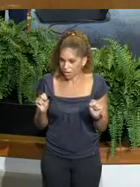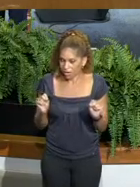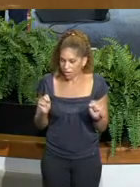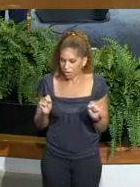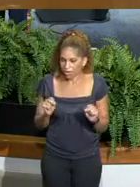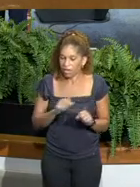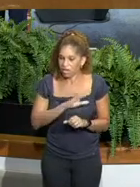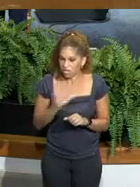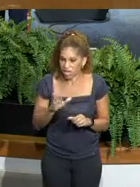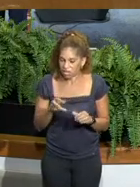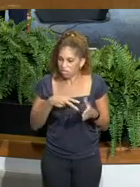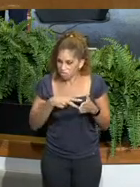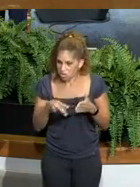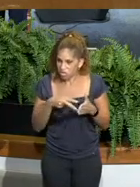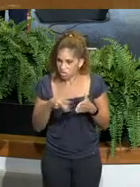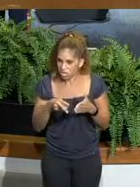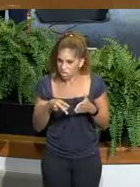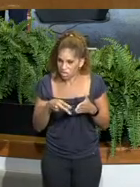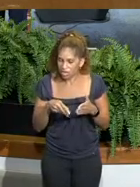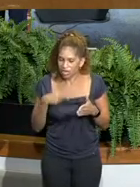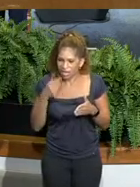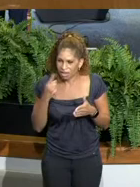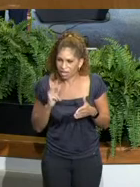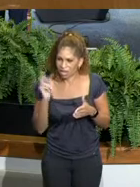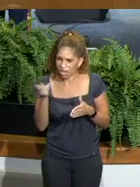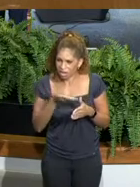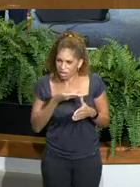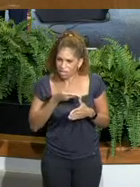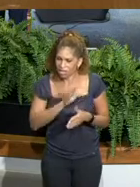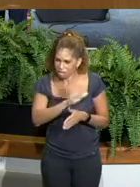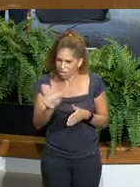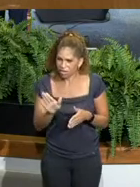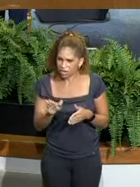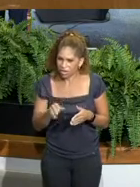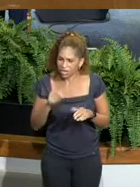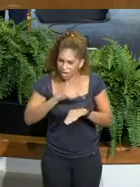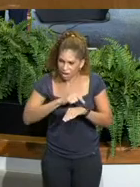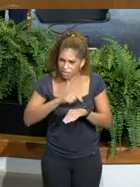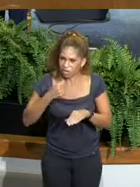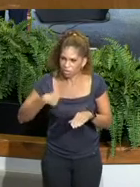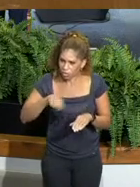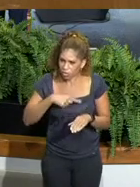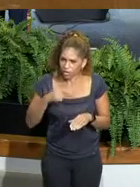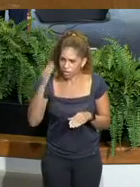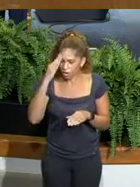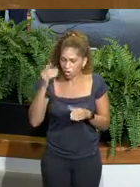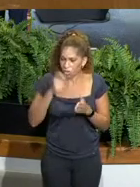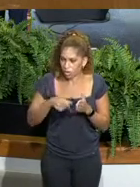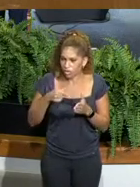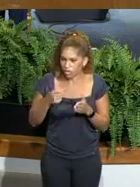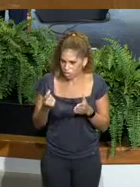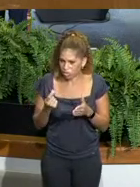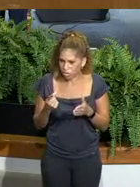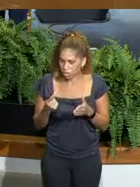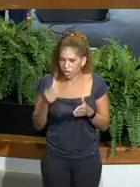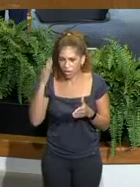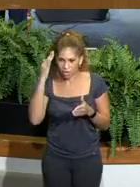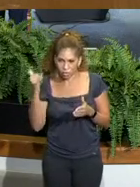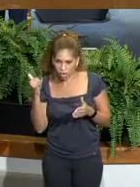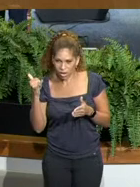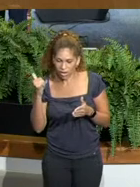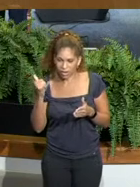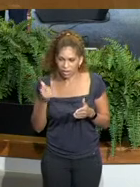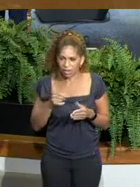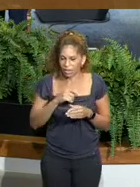Pastor, tell us there are times when we know what we must do and why we must do it. Now, I know someone's listening